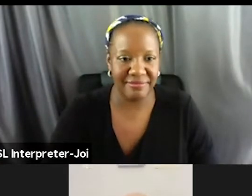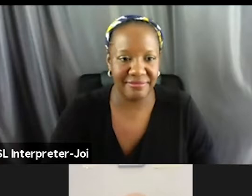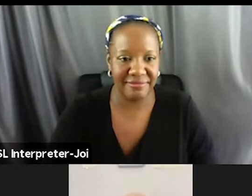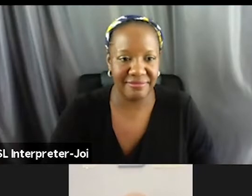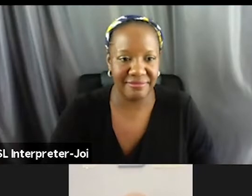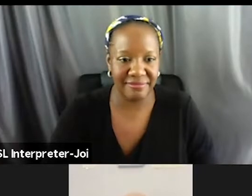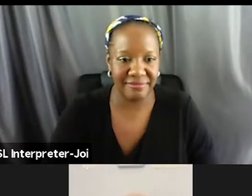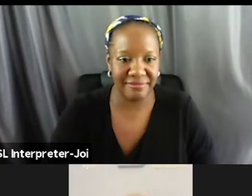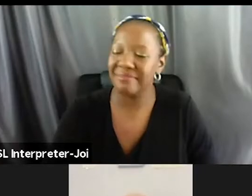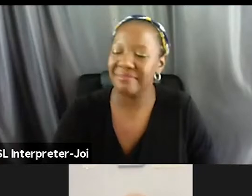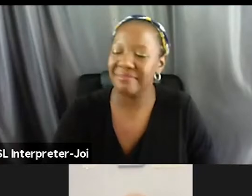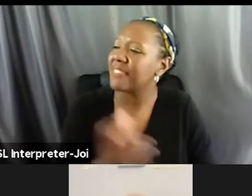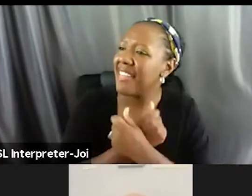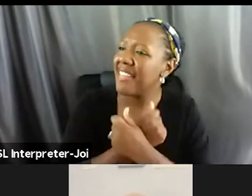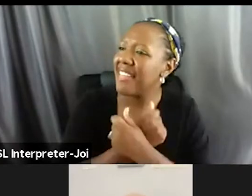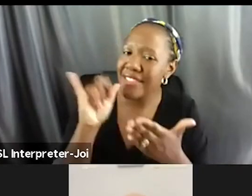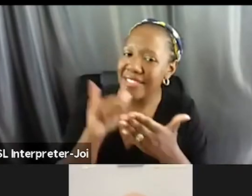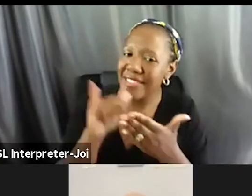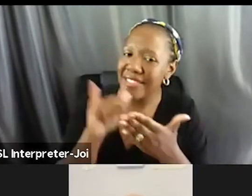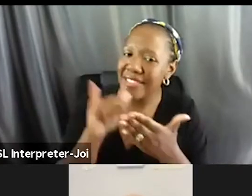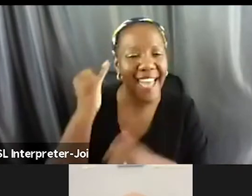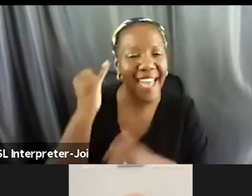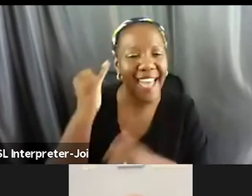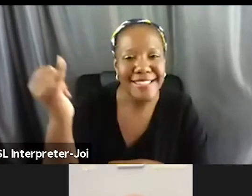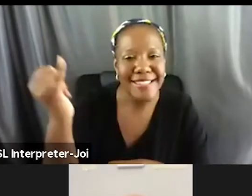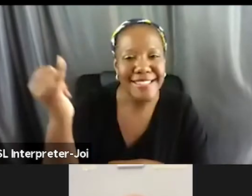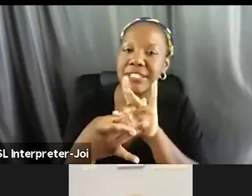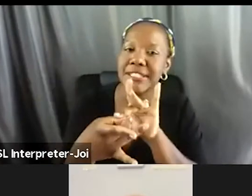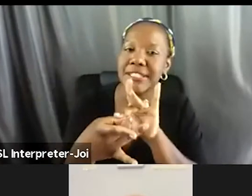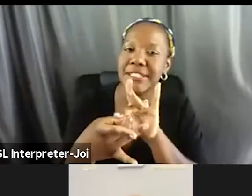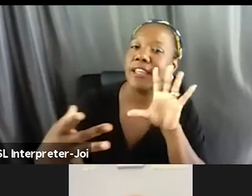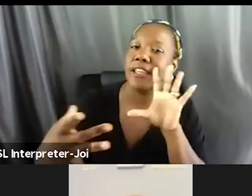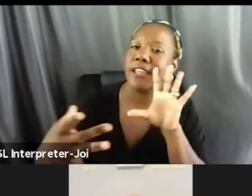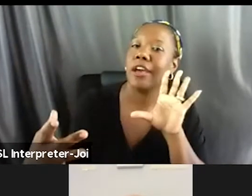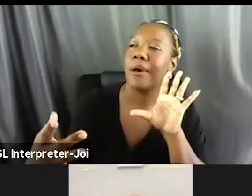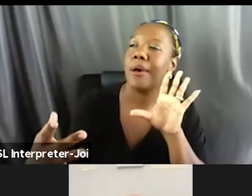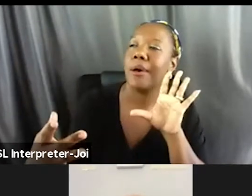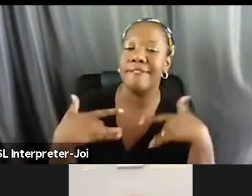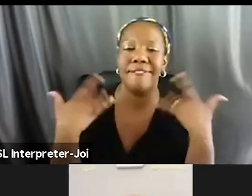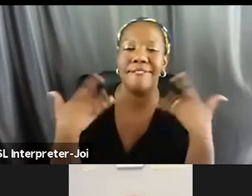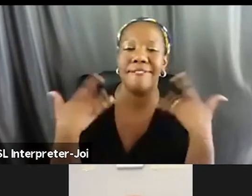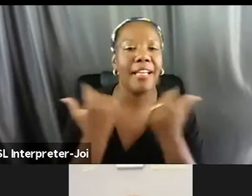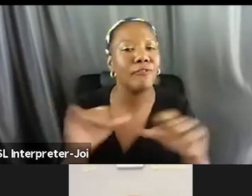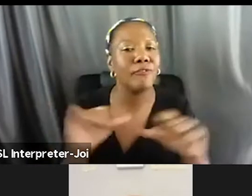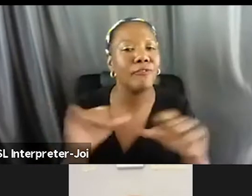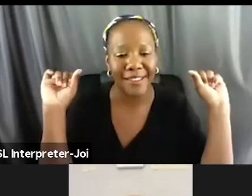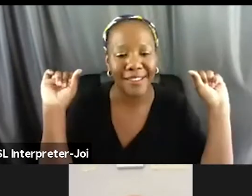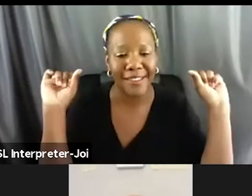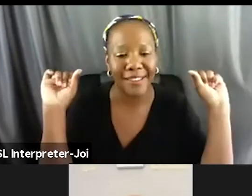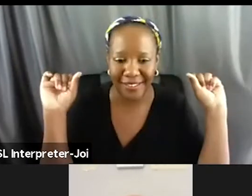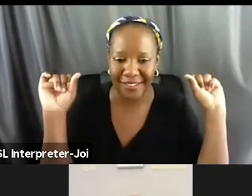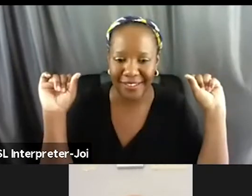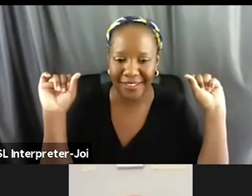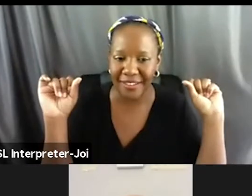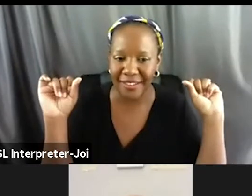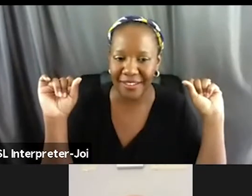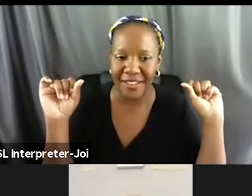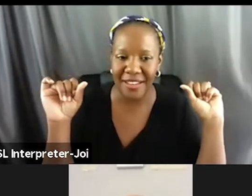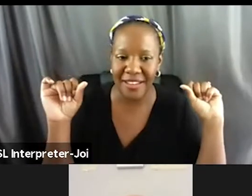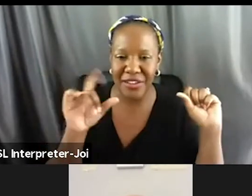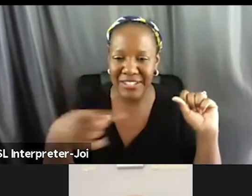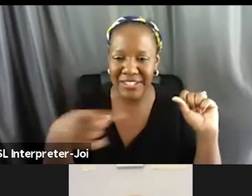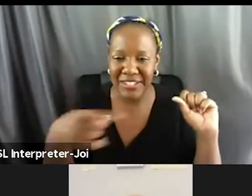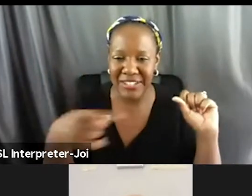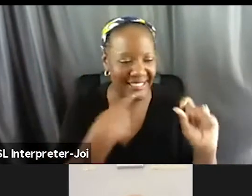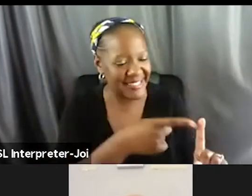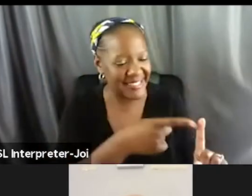of letting go in many ways and just being your authentic self and how freeing that can be. And then so you suddenly go, this is this other person who is